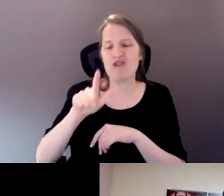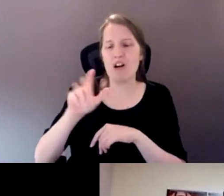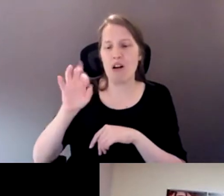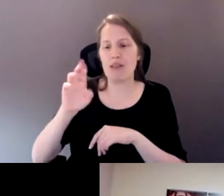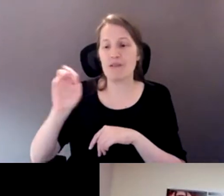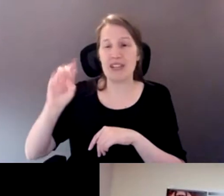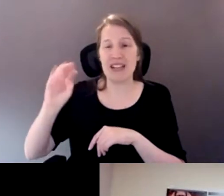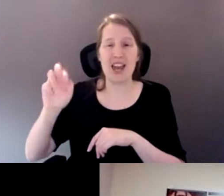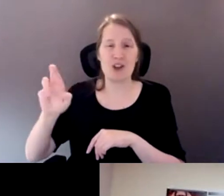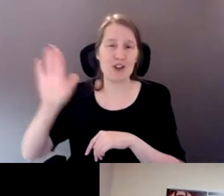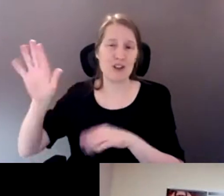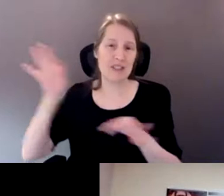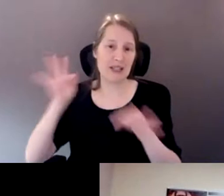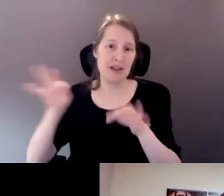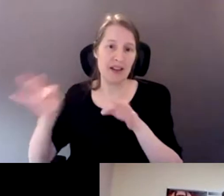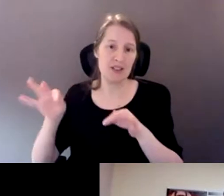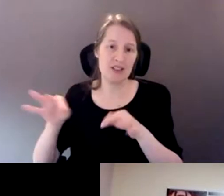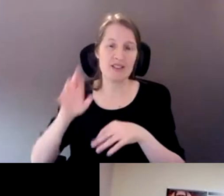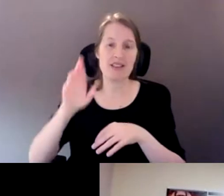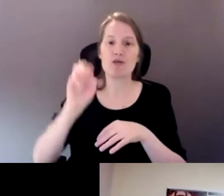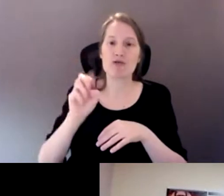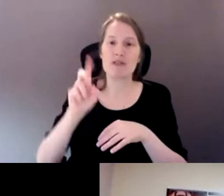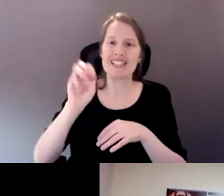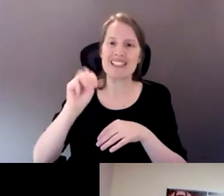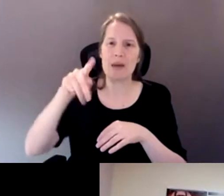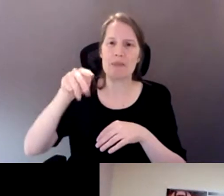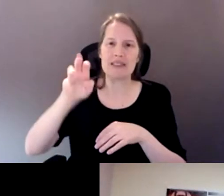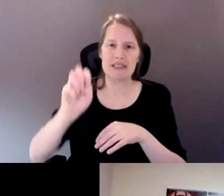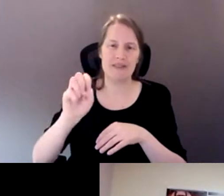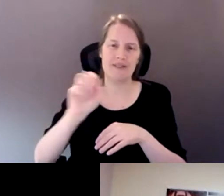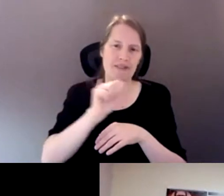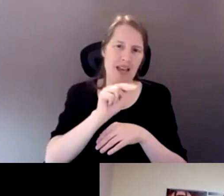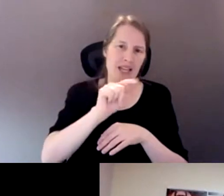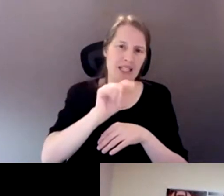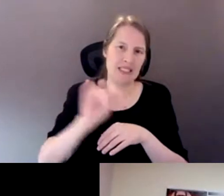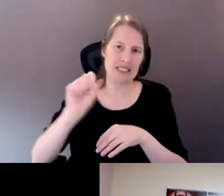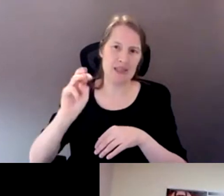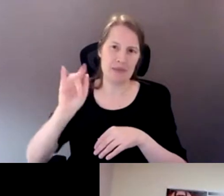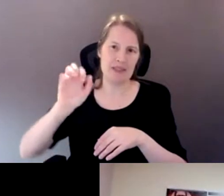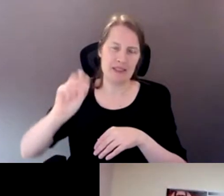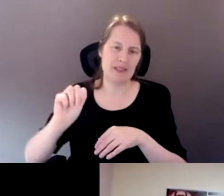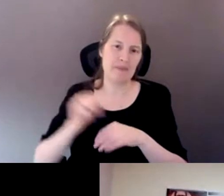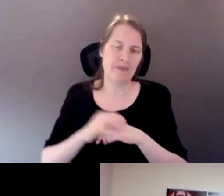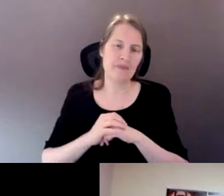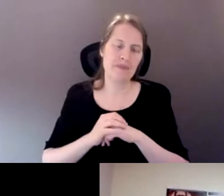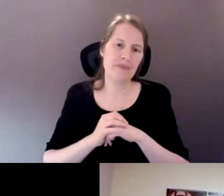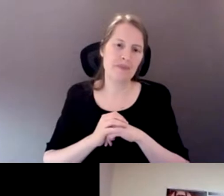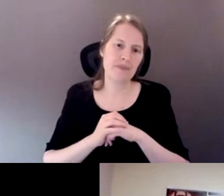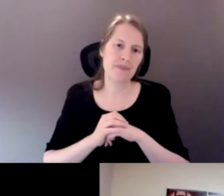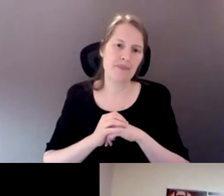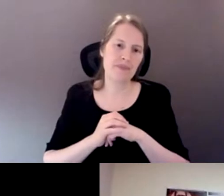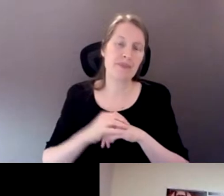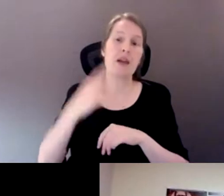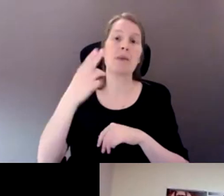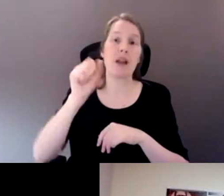explanations, which he calls redemptive anti-Semitism, that it, without, even though, of course, the Holocaust